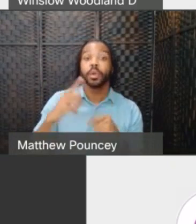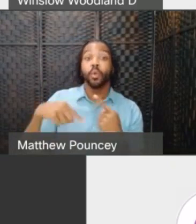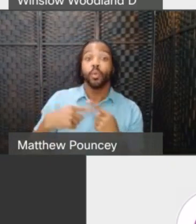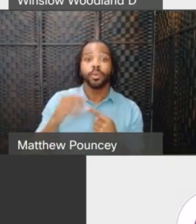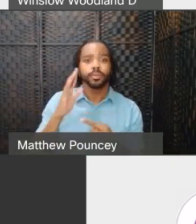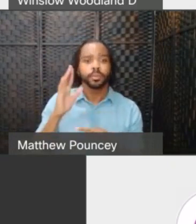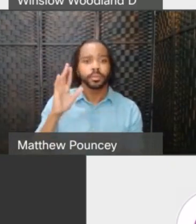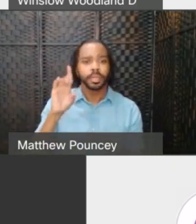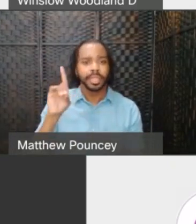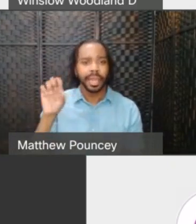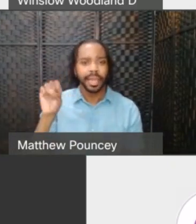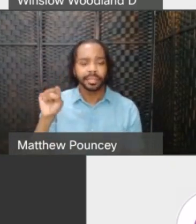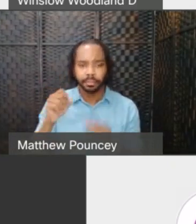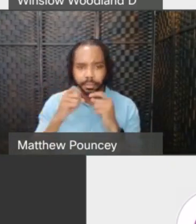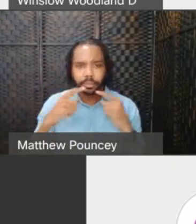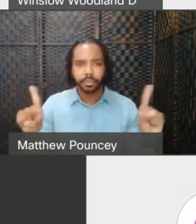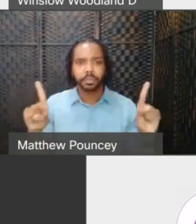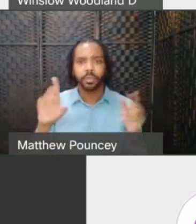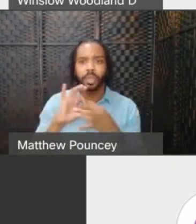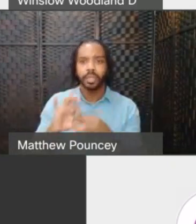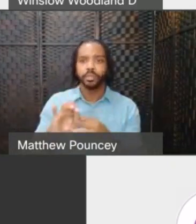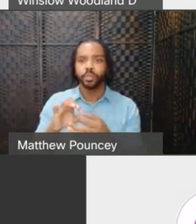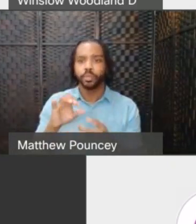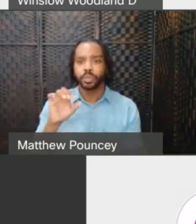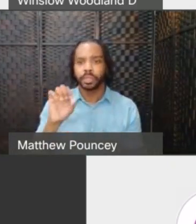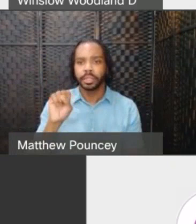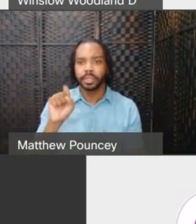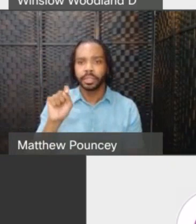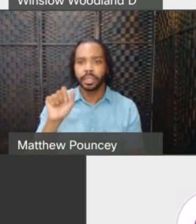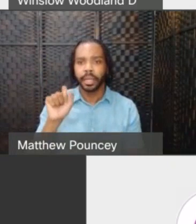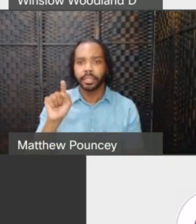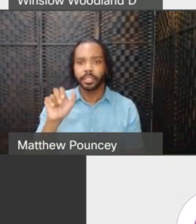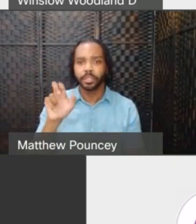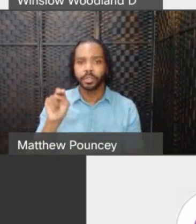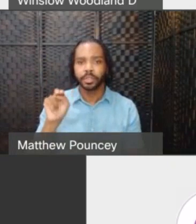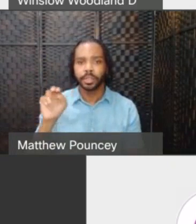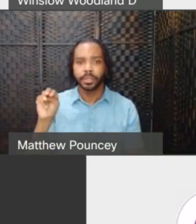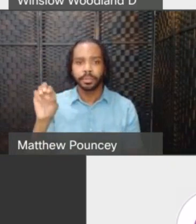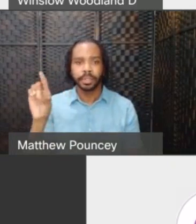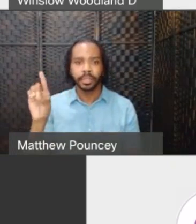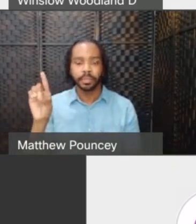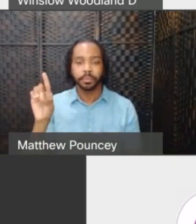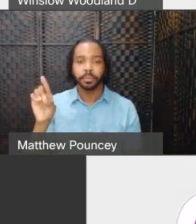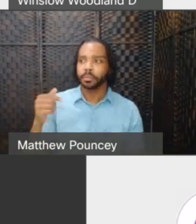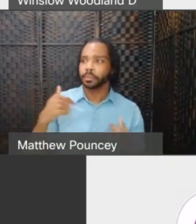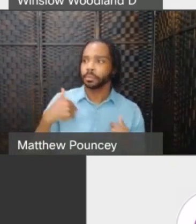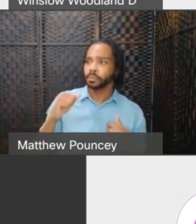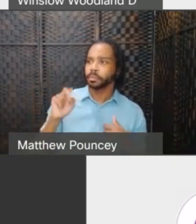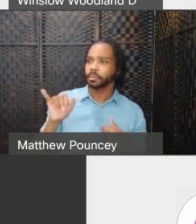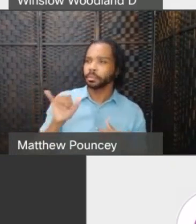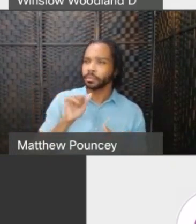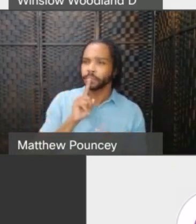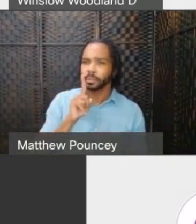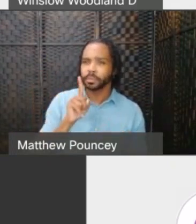transmittal regarding Station MD? The launch for Station MD, I'm not sure what the date is,